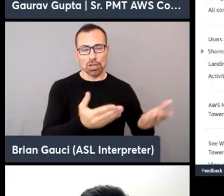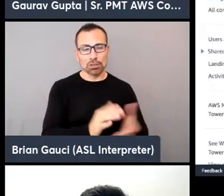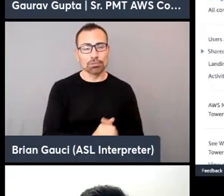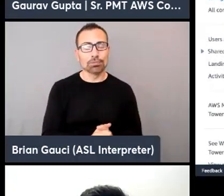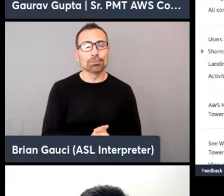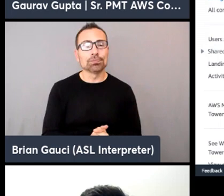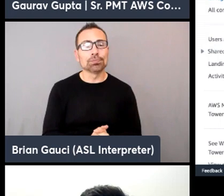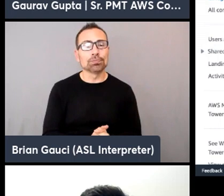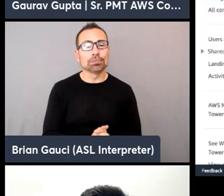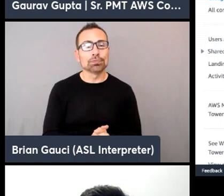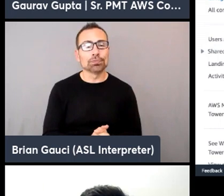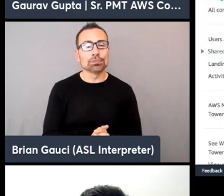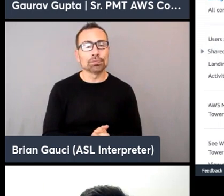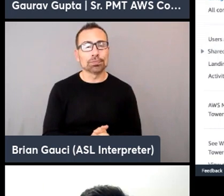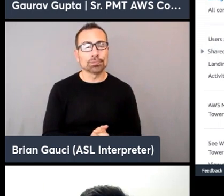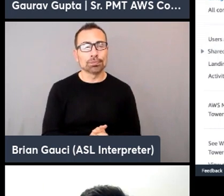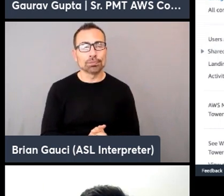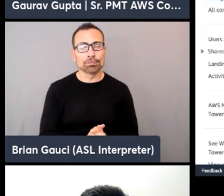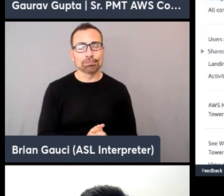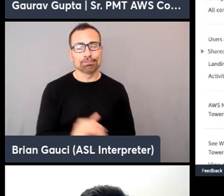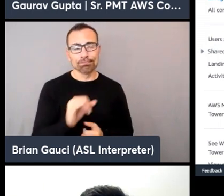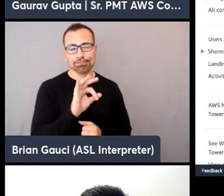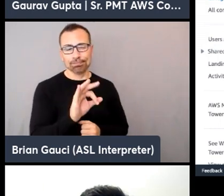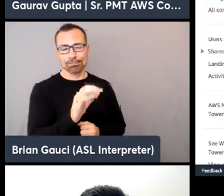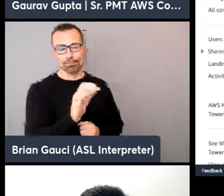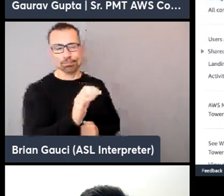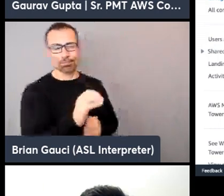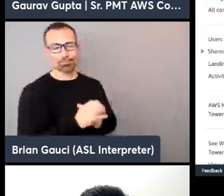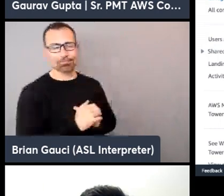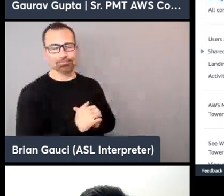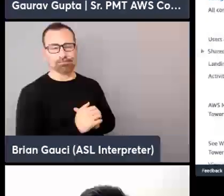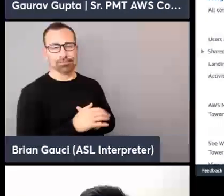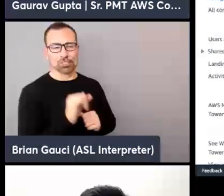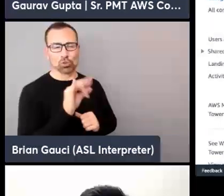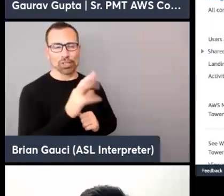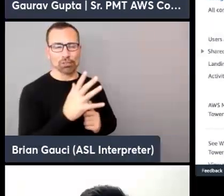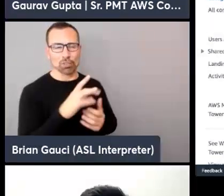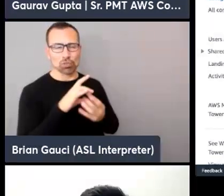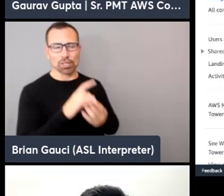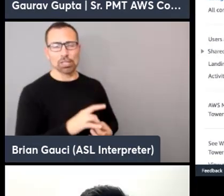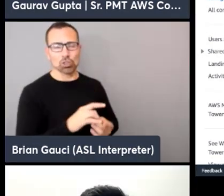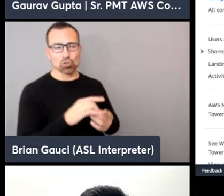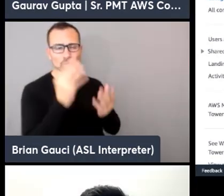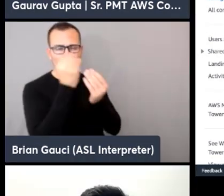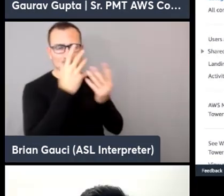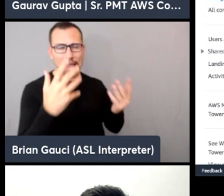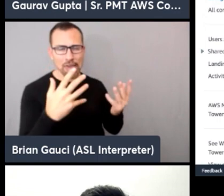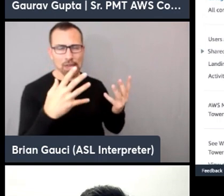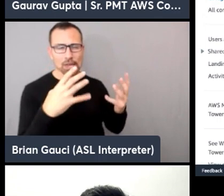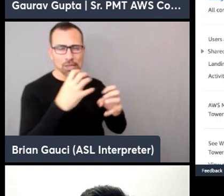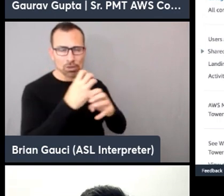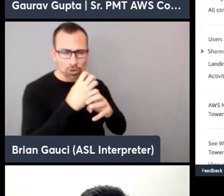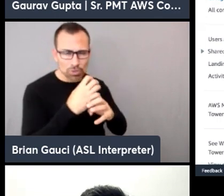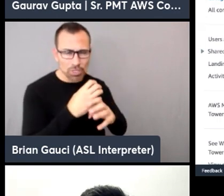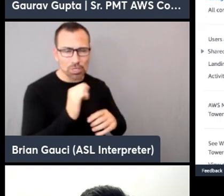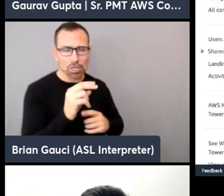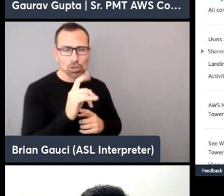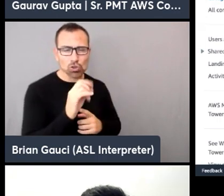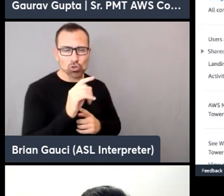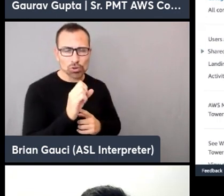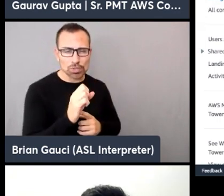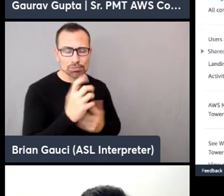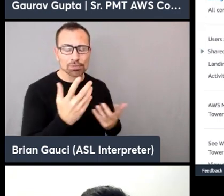And so, for example, if it's a control around data encryption, there might be, like,